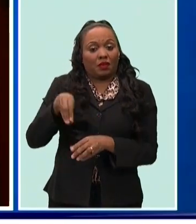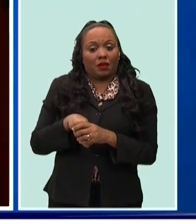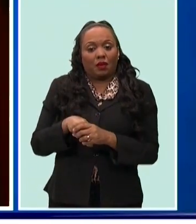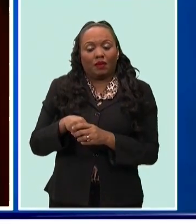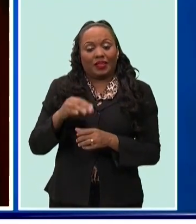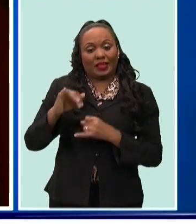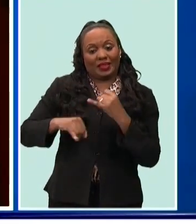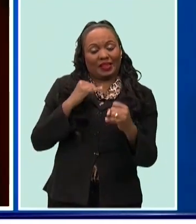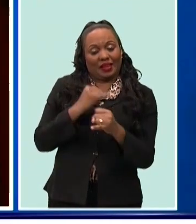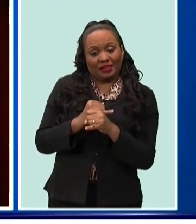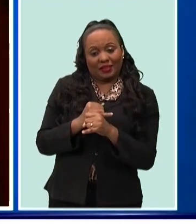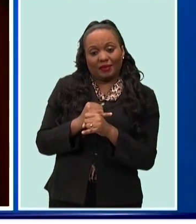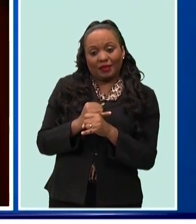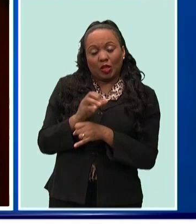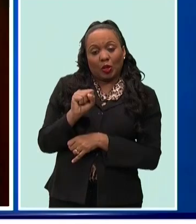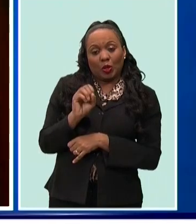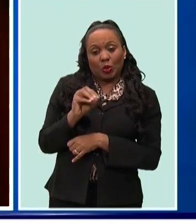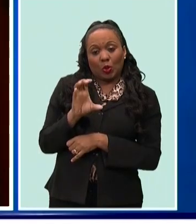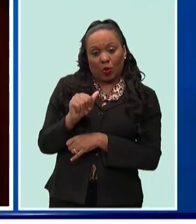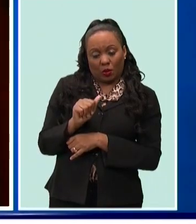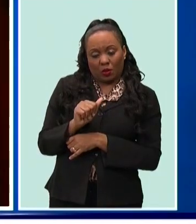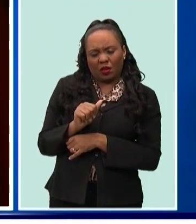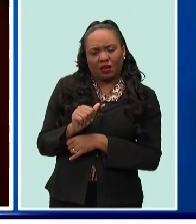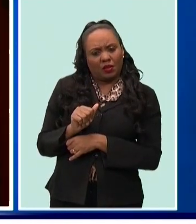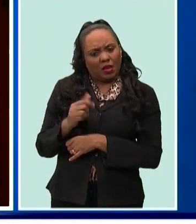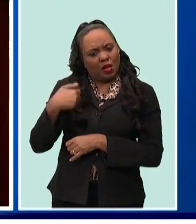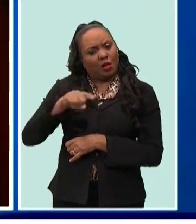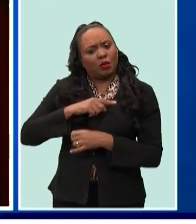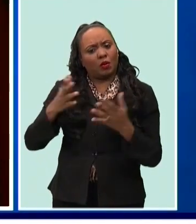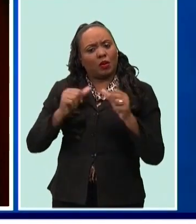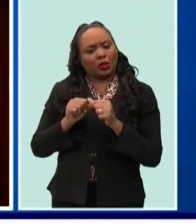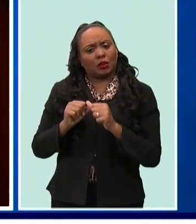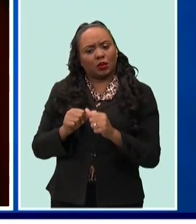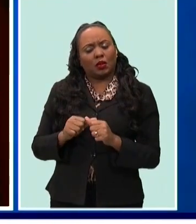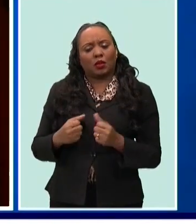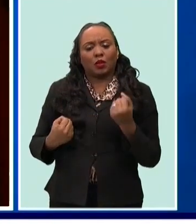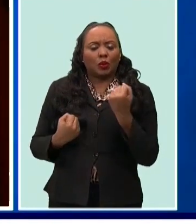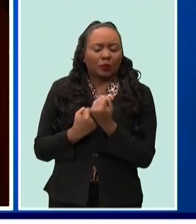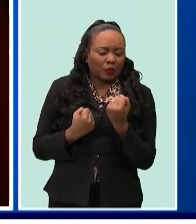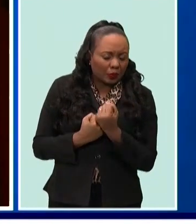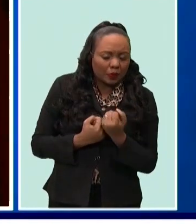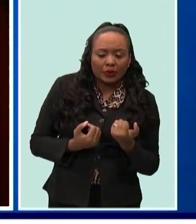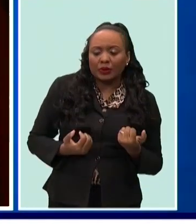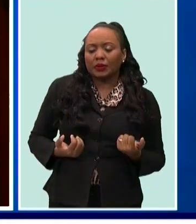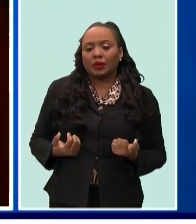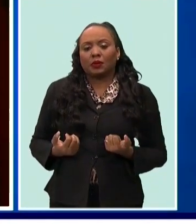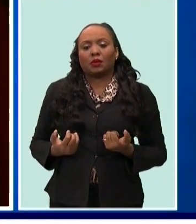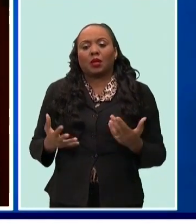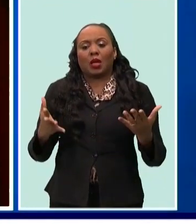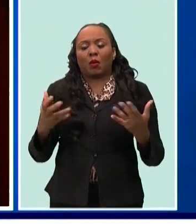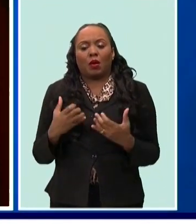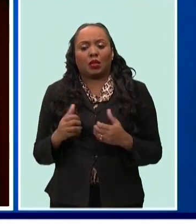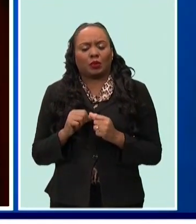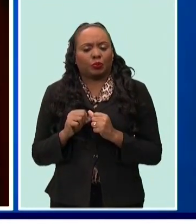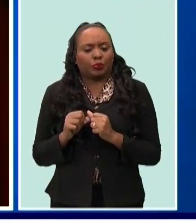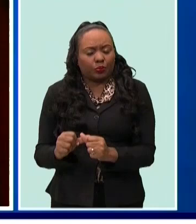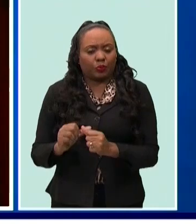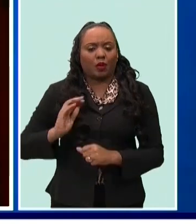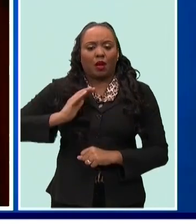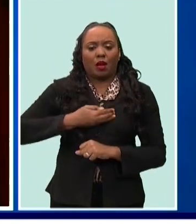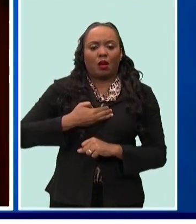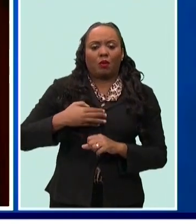Competition represents our continued resolve to support and promote our local and regional heritage and culture, knowing